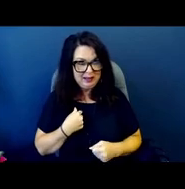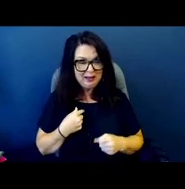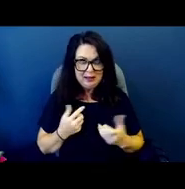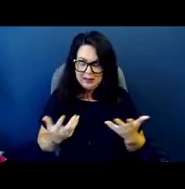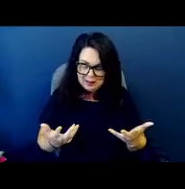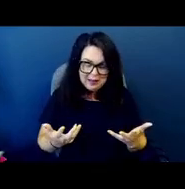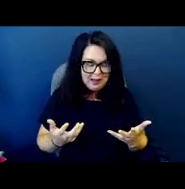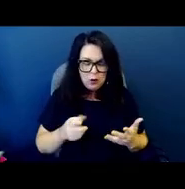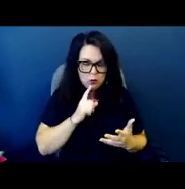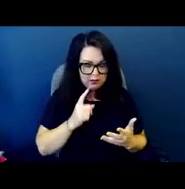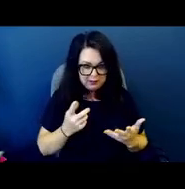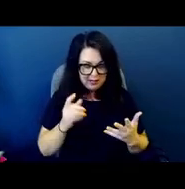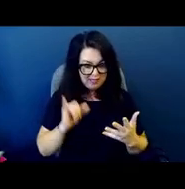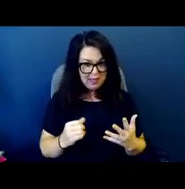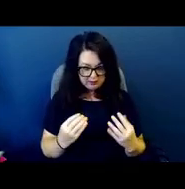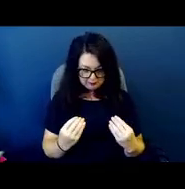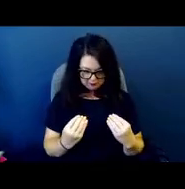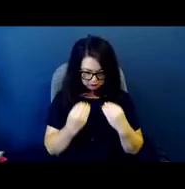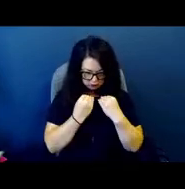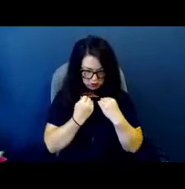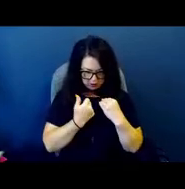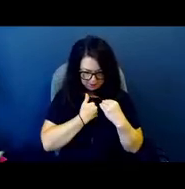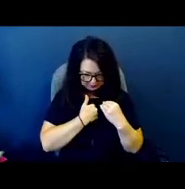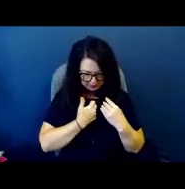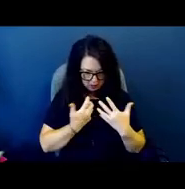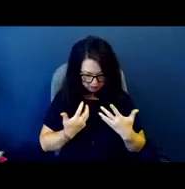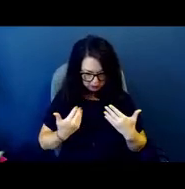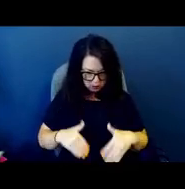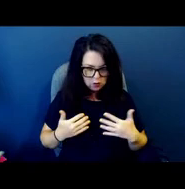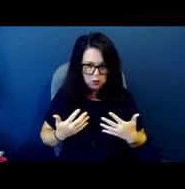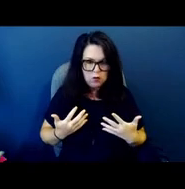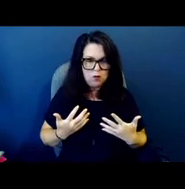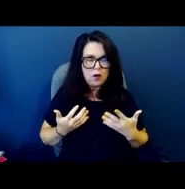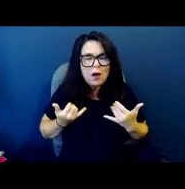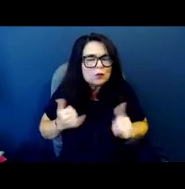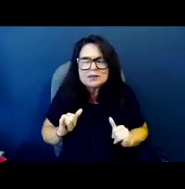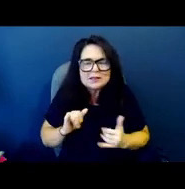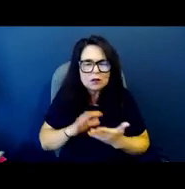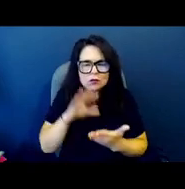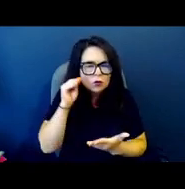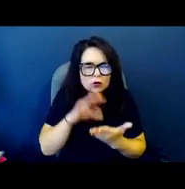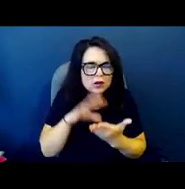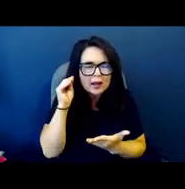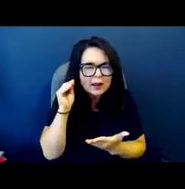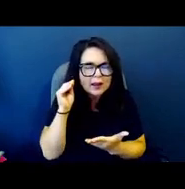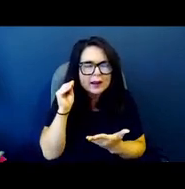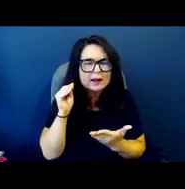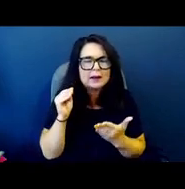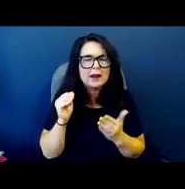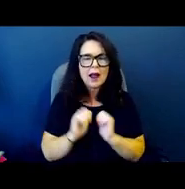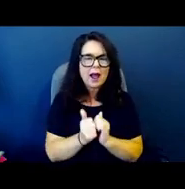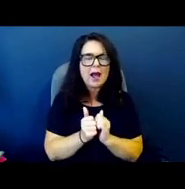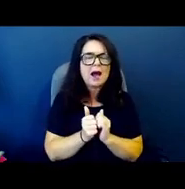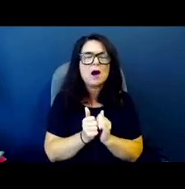it taught me to, like you just said, I'm still learning how to trust